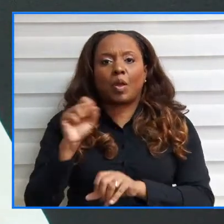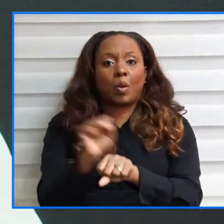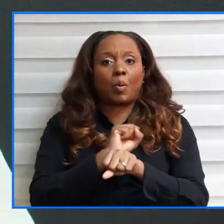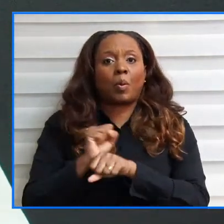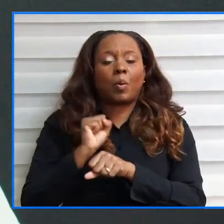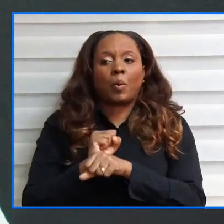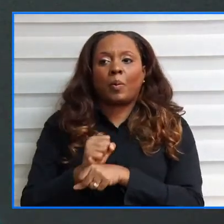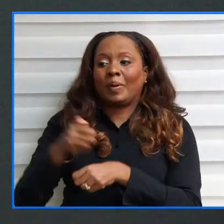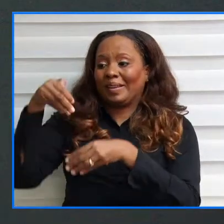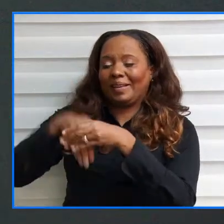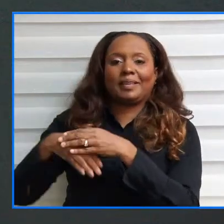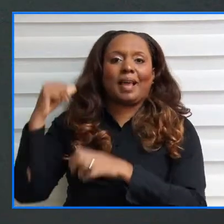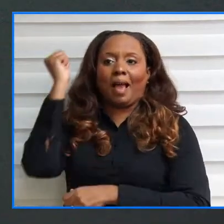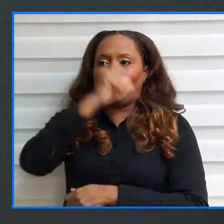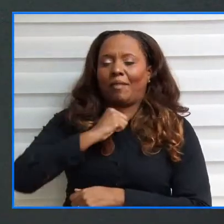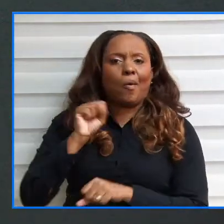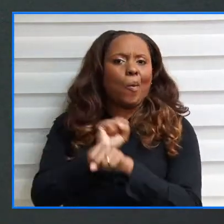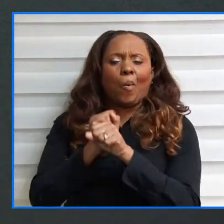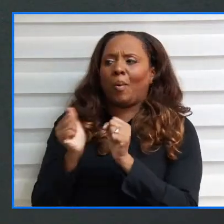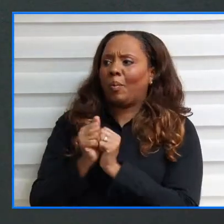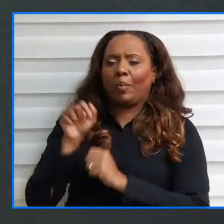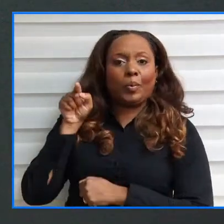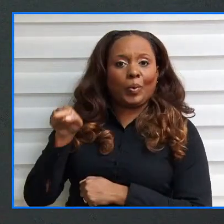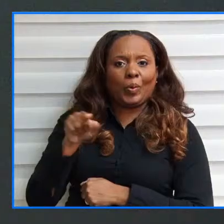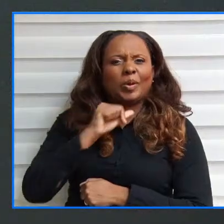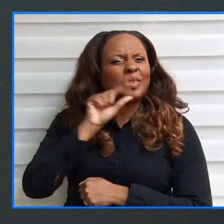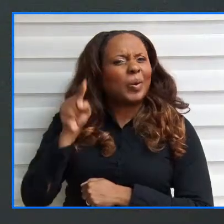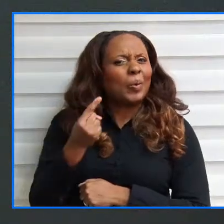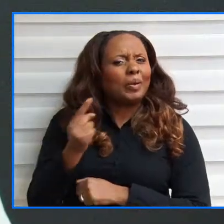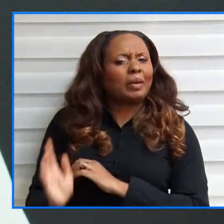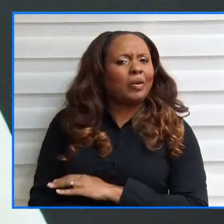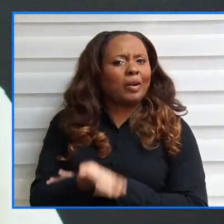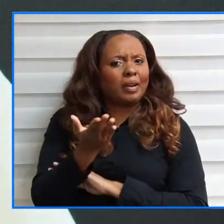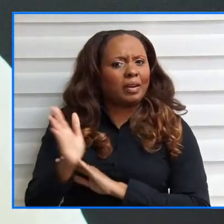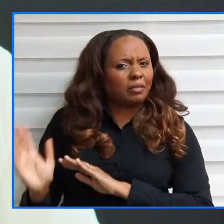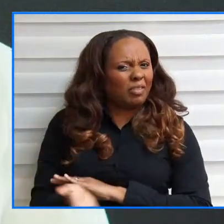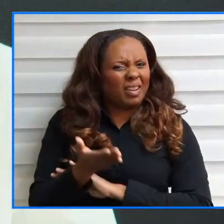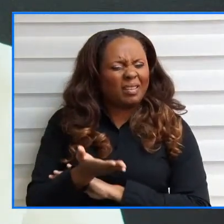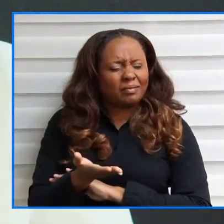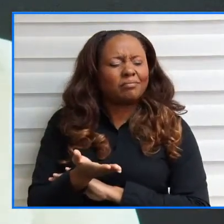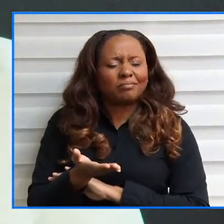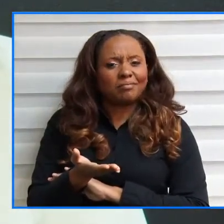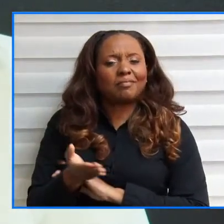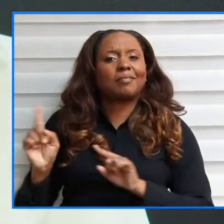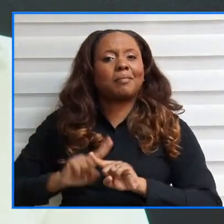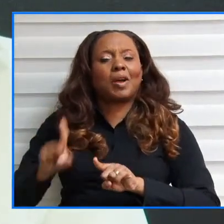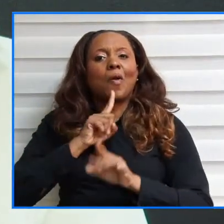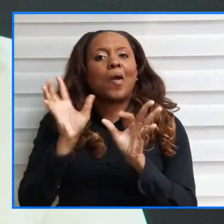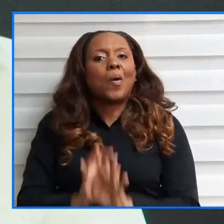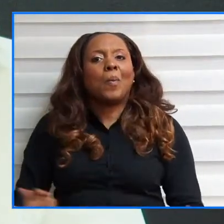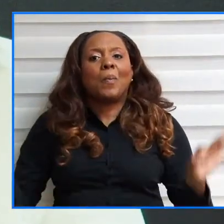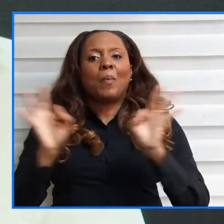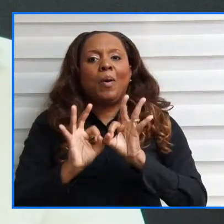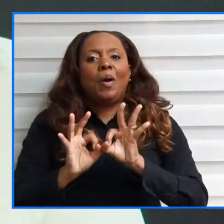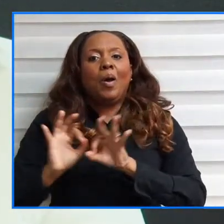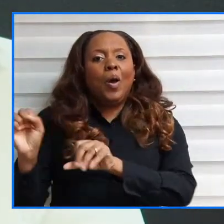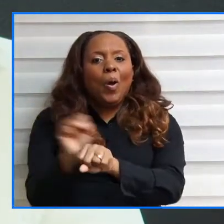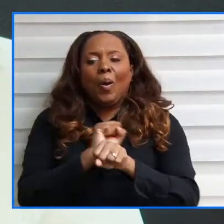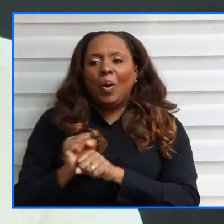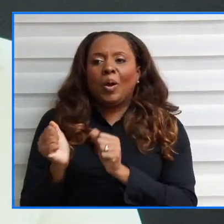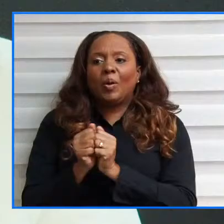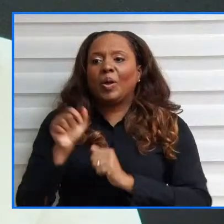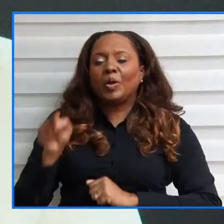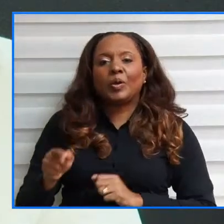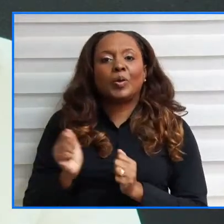Africa with you with respect to not just cricket, but we've also talked about the importance of us being able to work with you on